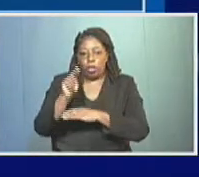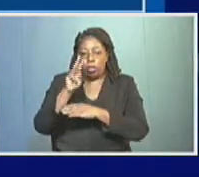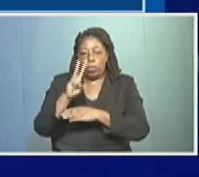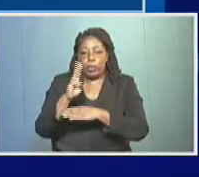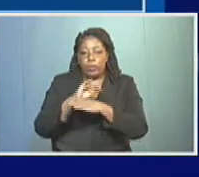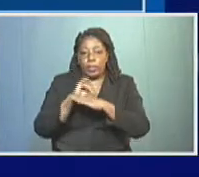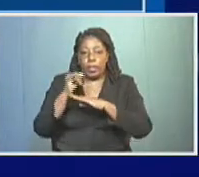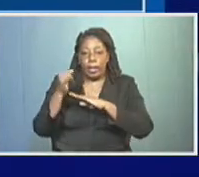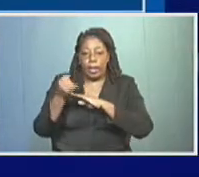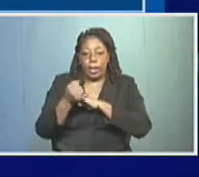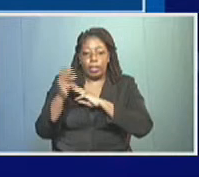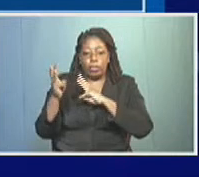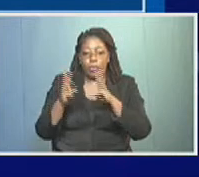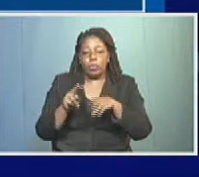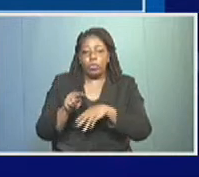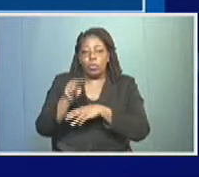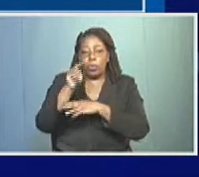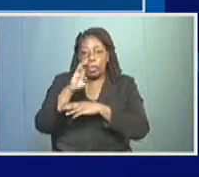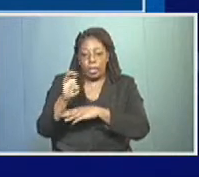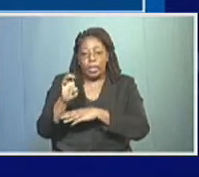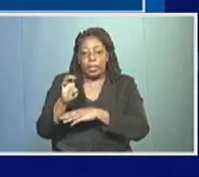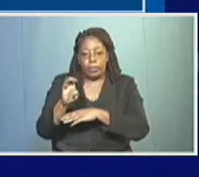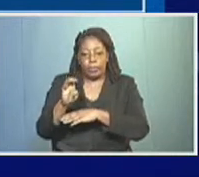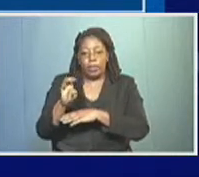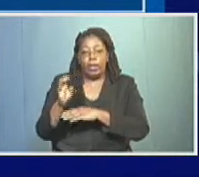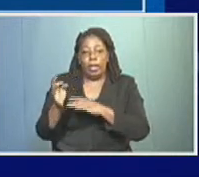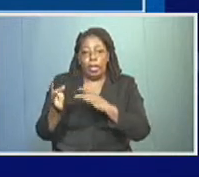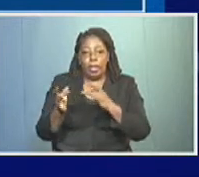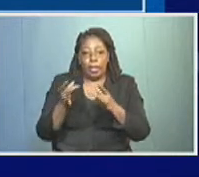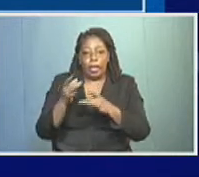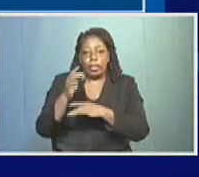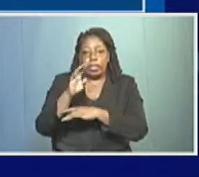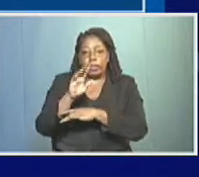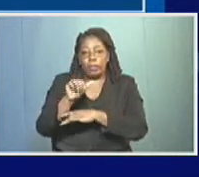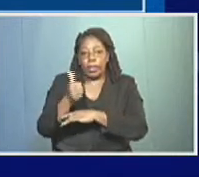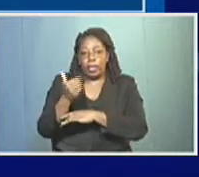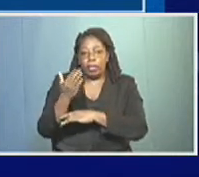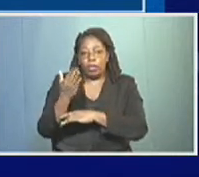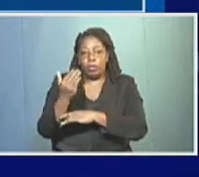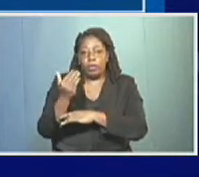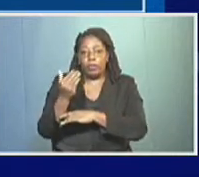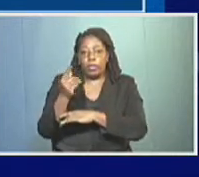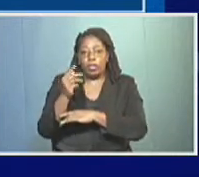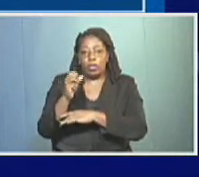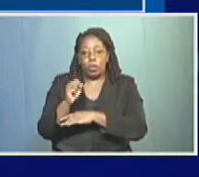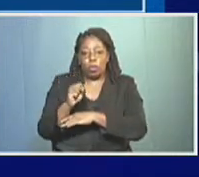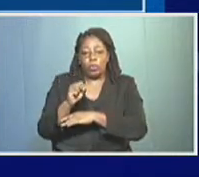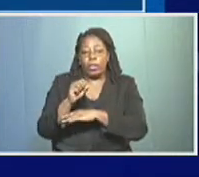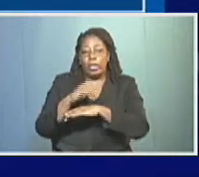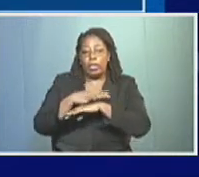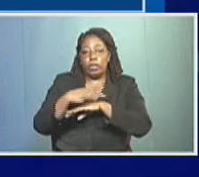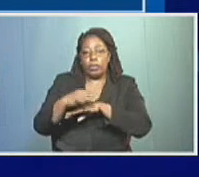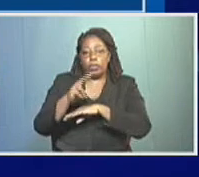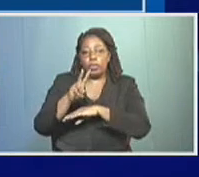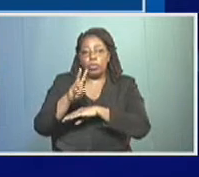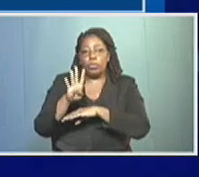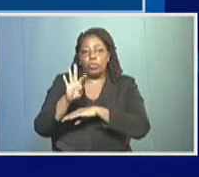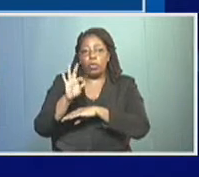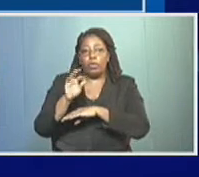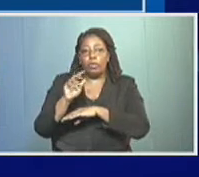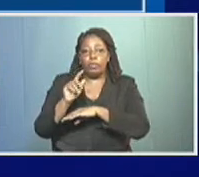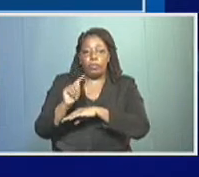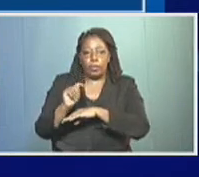northwestern islands, the winds become northeast, falling off 10 to 15 knots, wave height subsiding 2 to 4 feet. High tide will occur